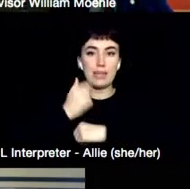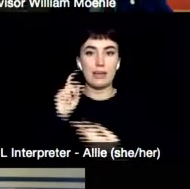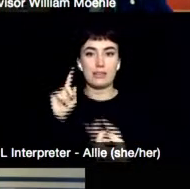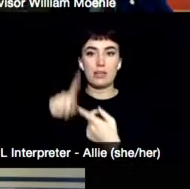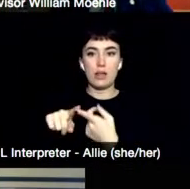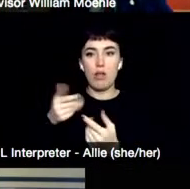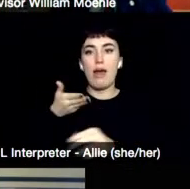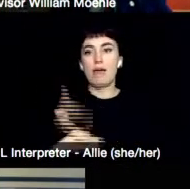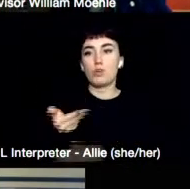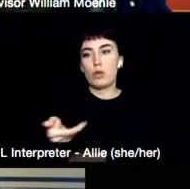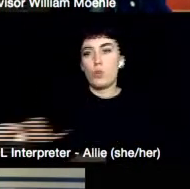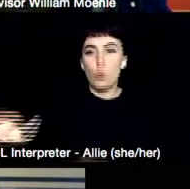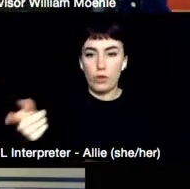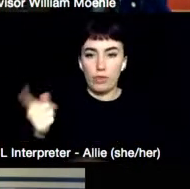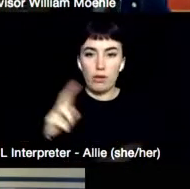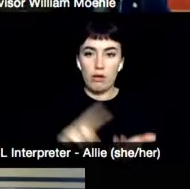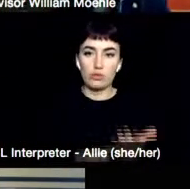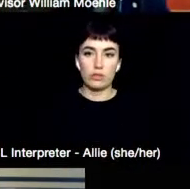after award.